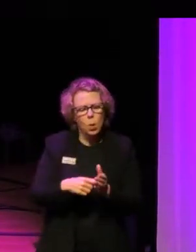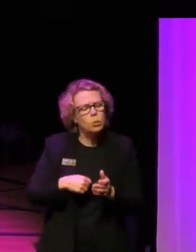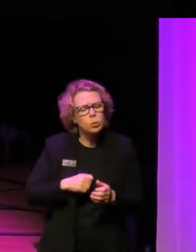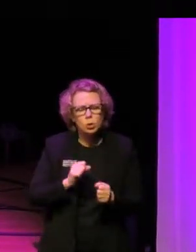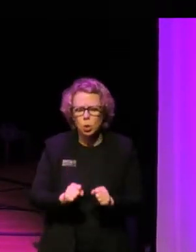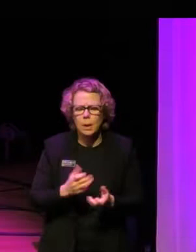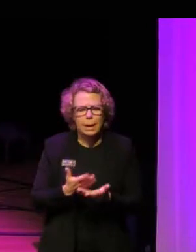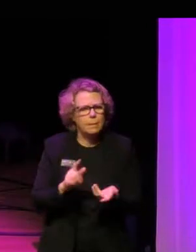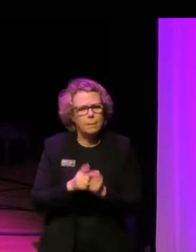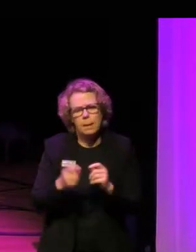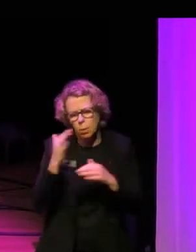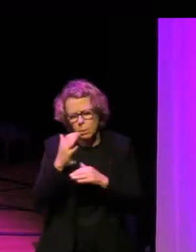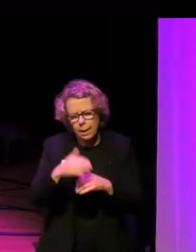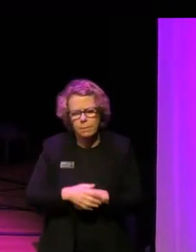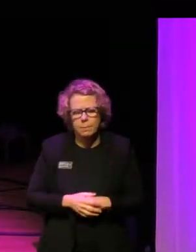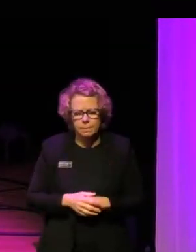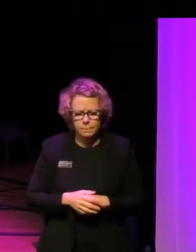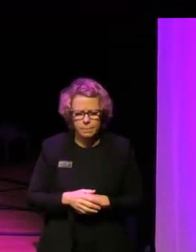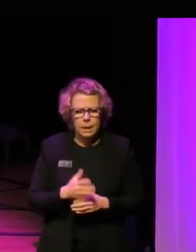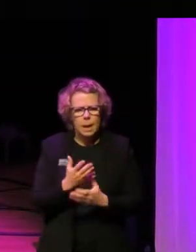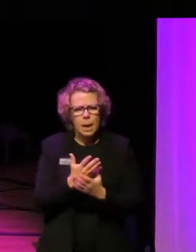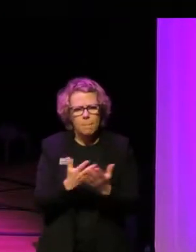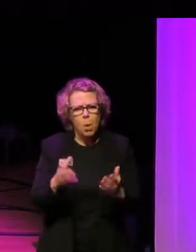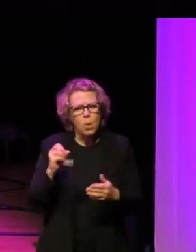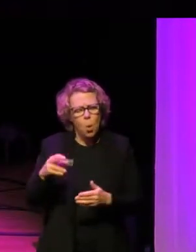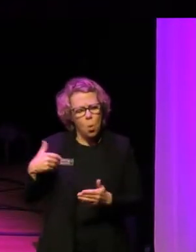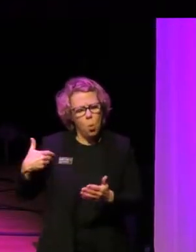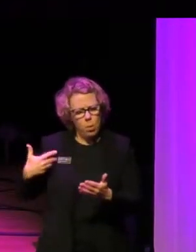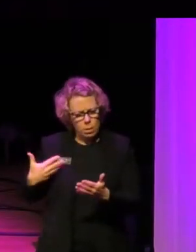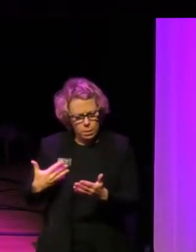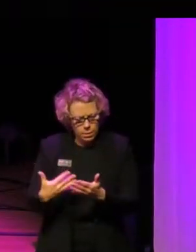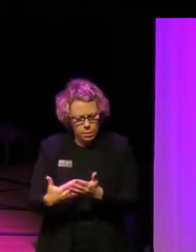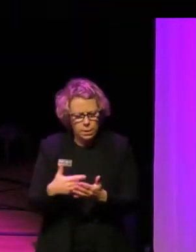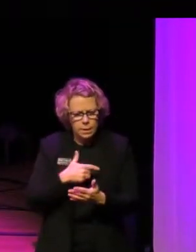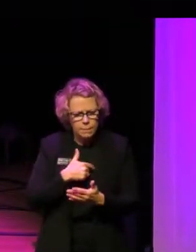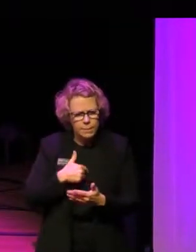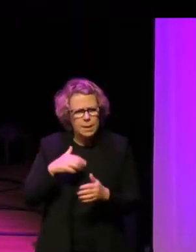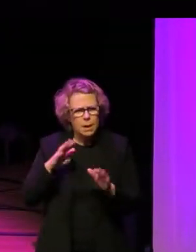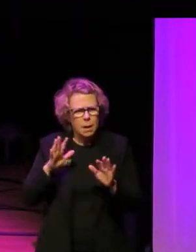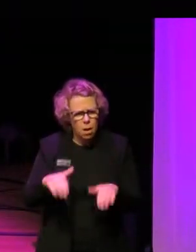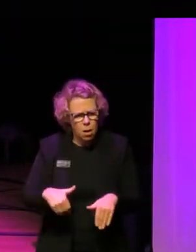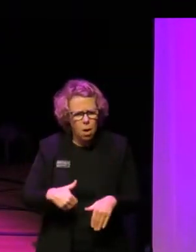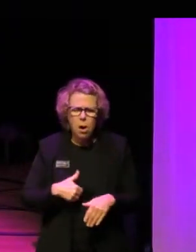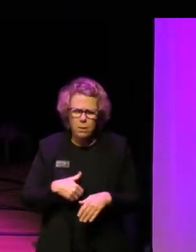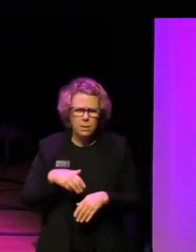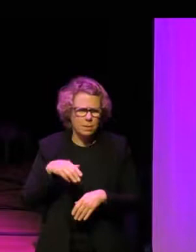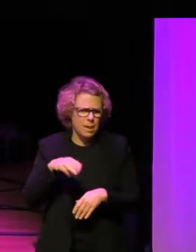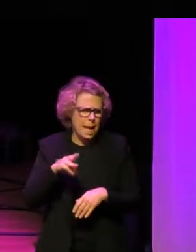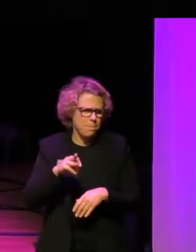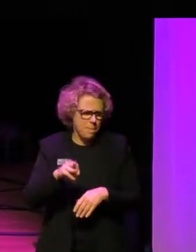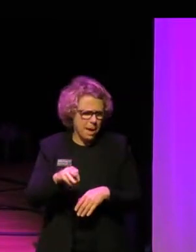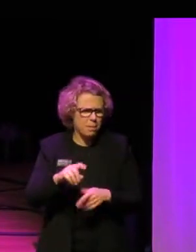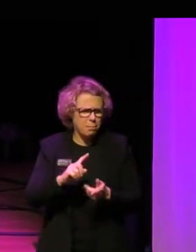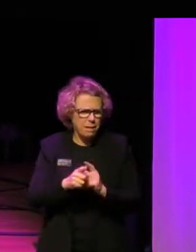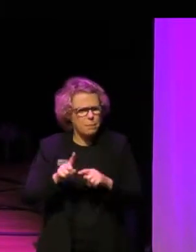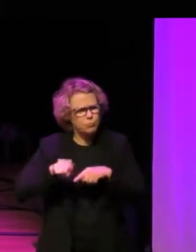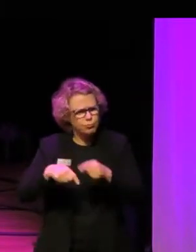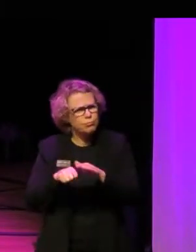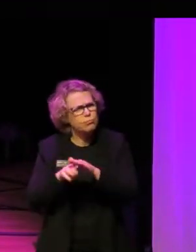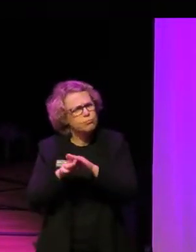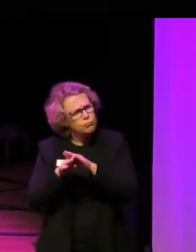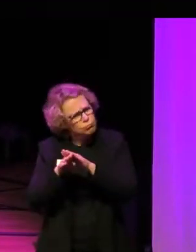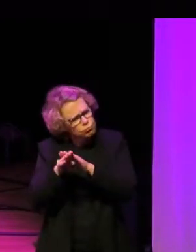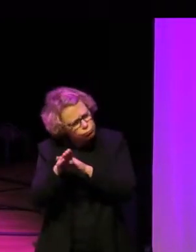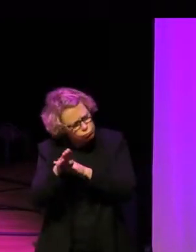years, we have sought to advance human rights. And